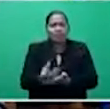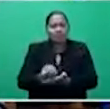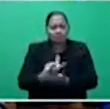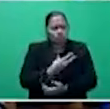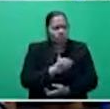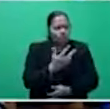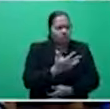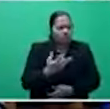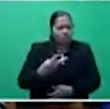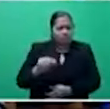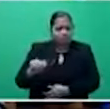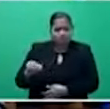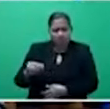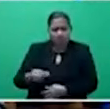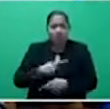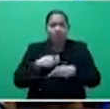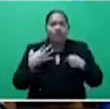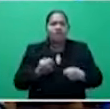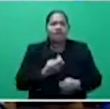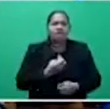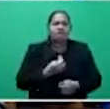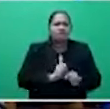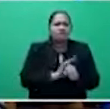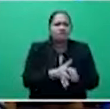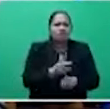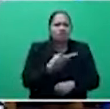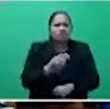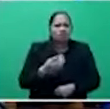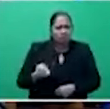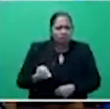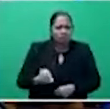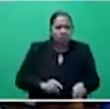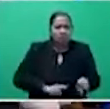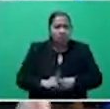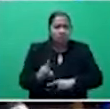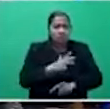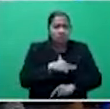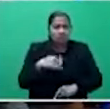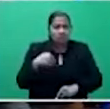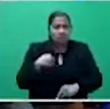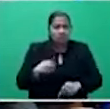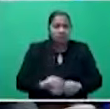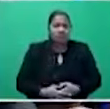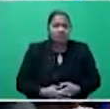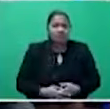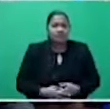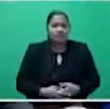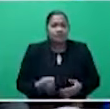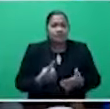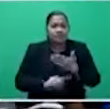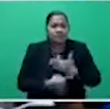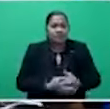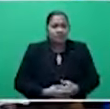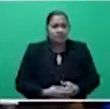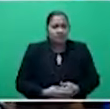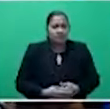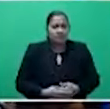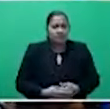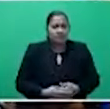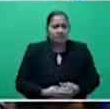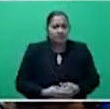COVID in March 2020, sir. And most projects stopped, and most ministries other than the critical ministries, stalled all operations, which were